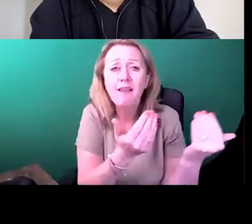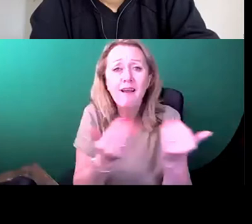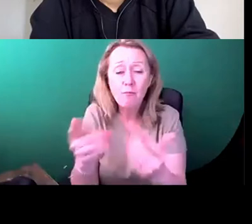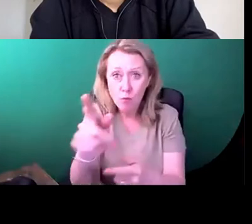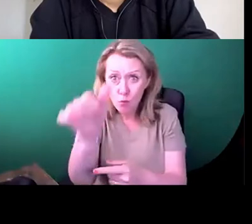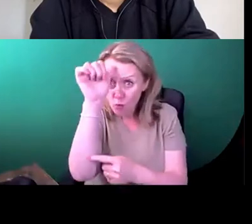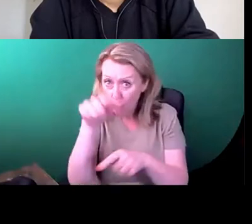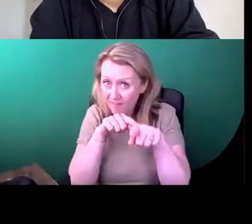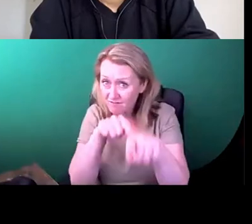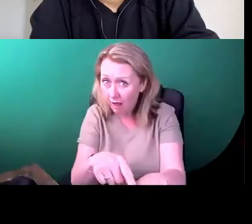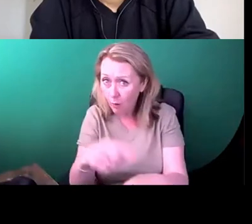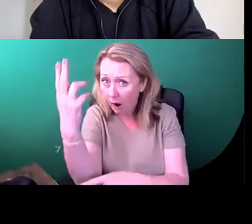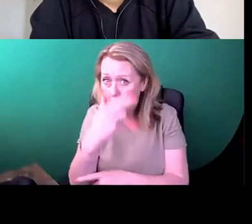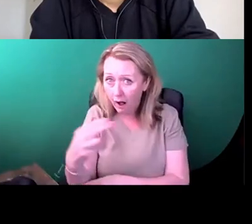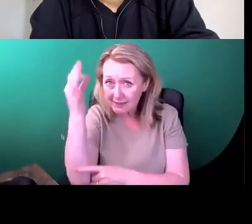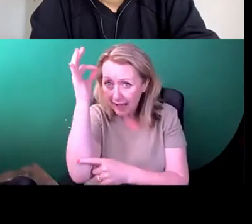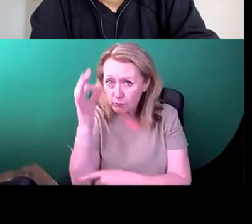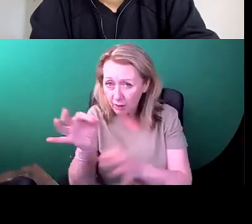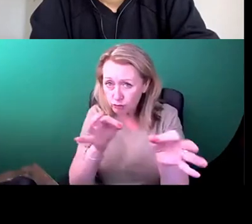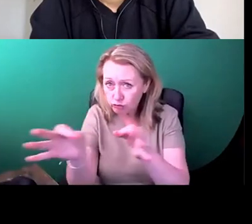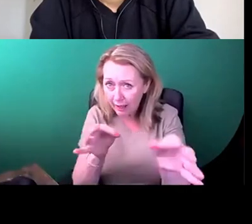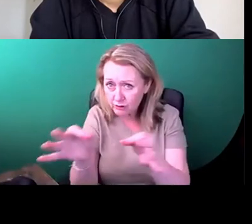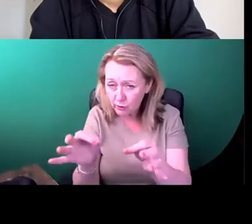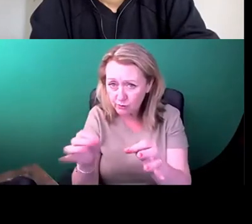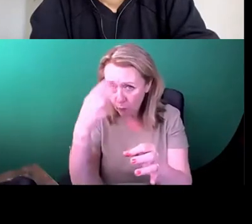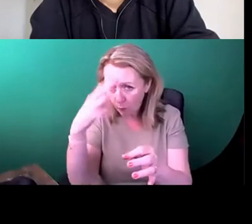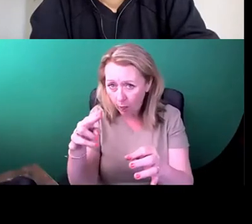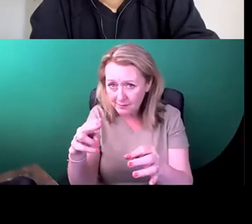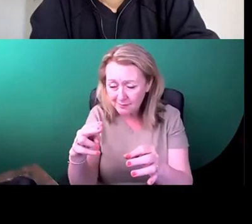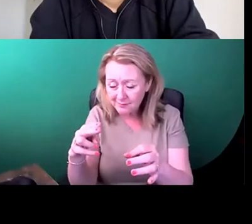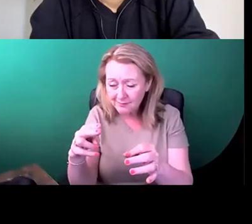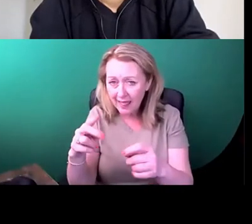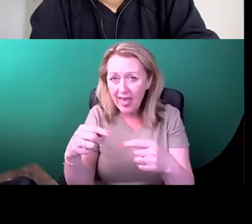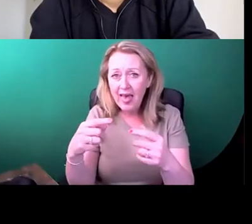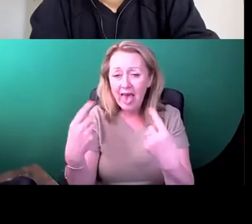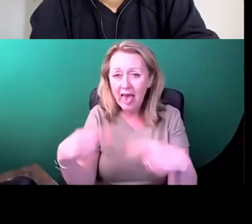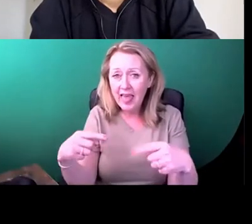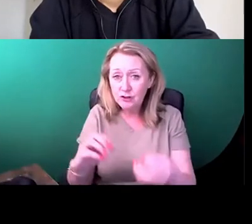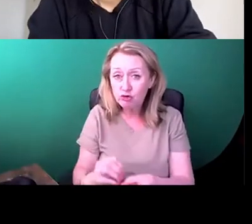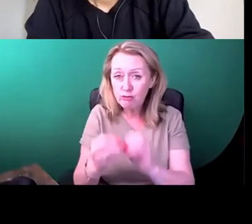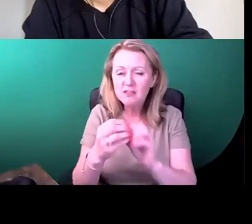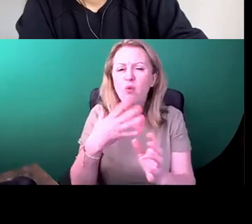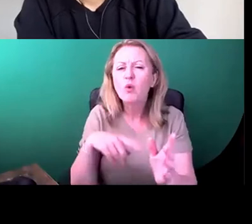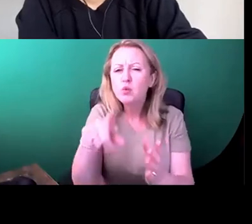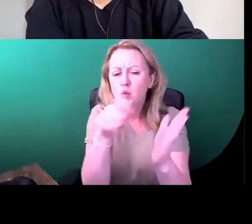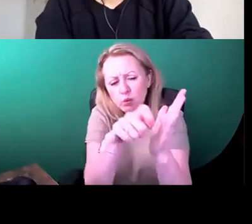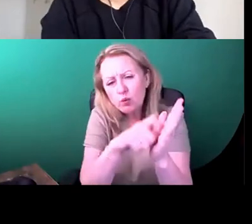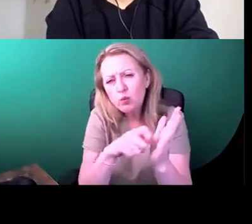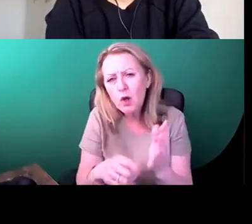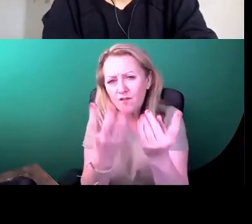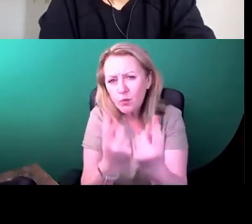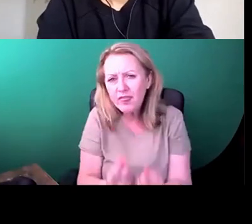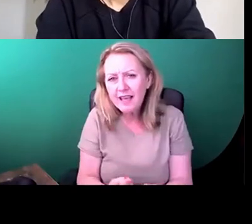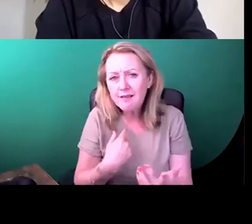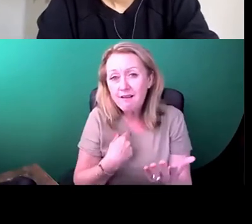we follow the Arts Council strategy, Let's Create. So we just need you to fill in a few details in our monitoring